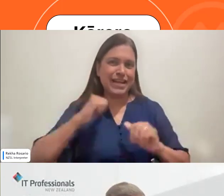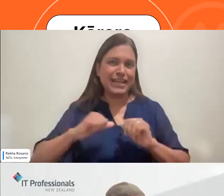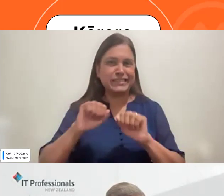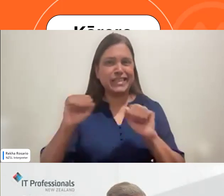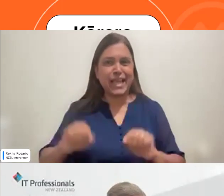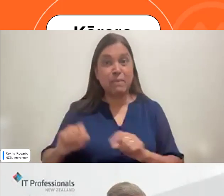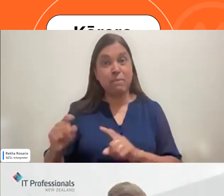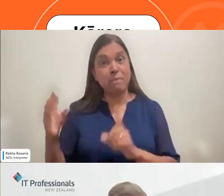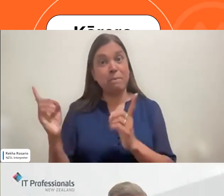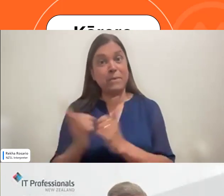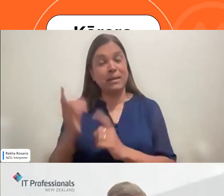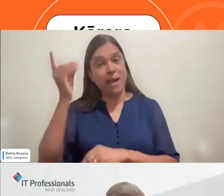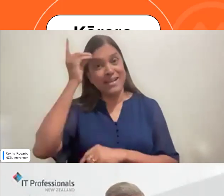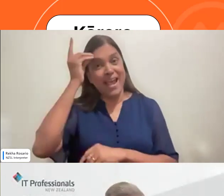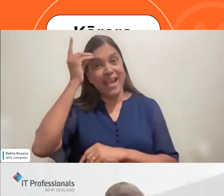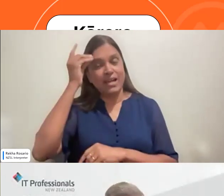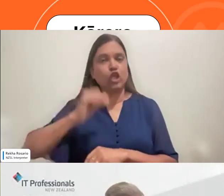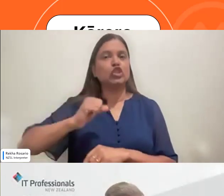Irish, and I grew up down there.